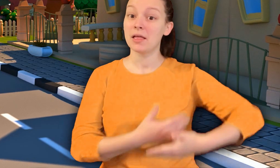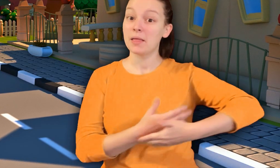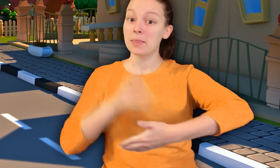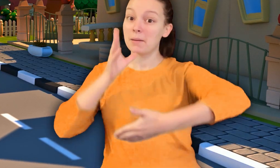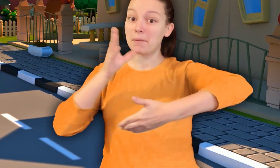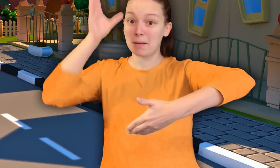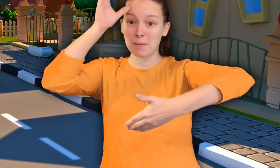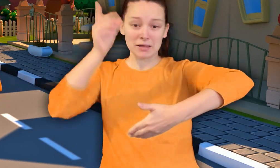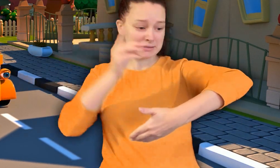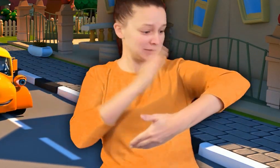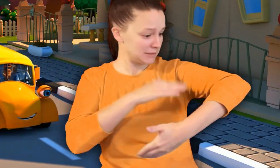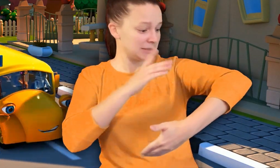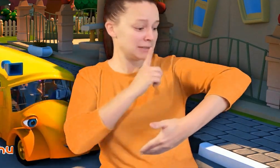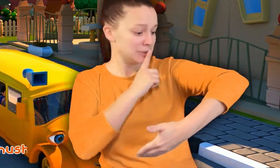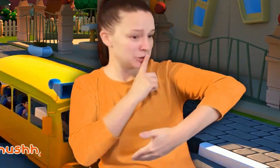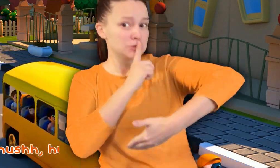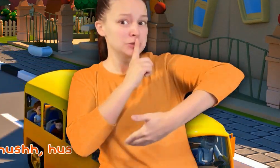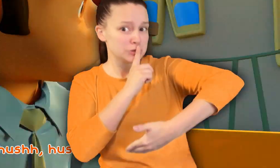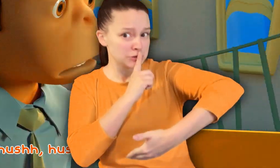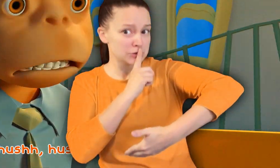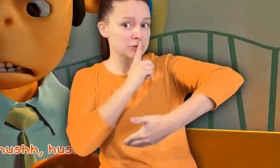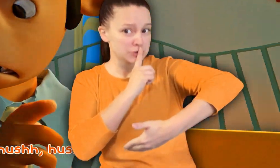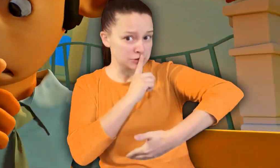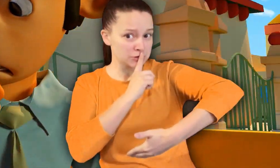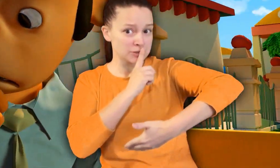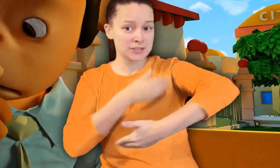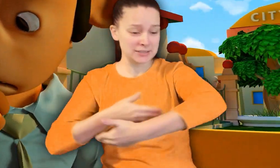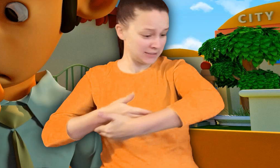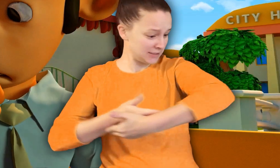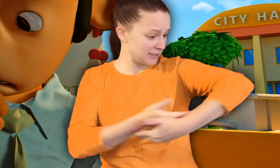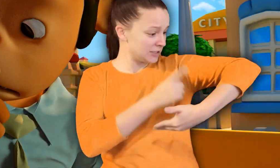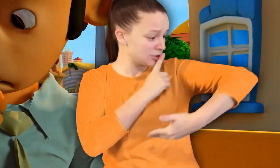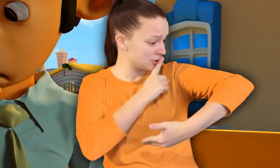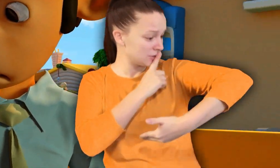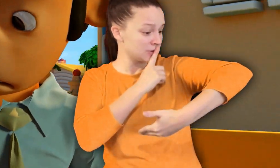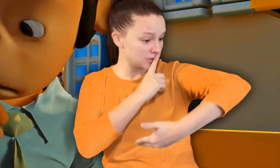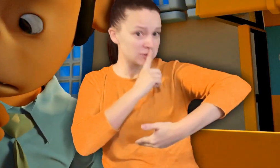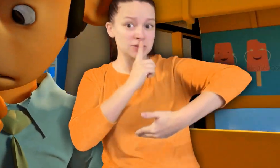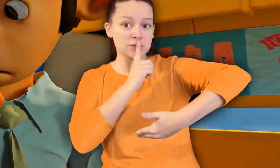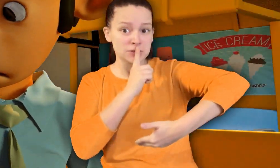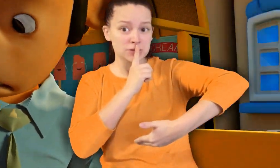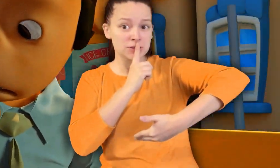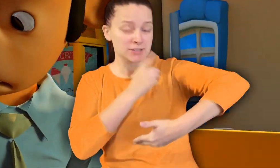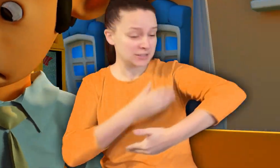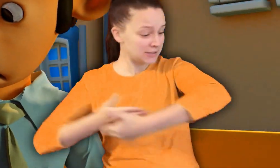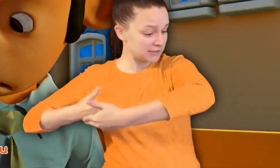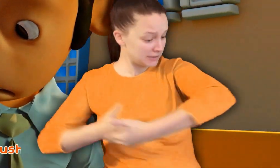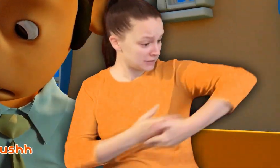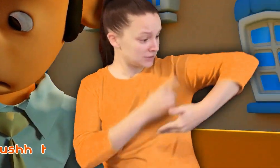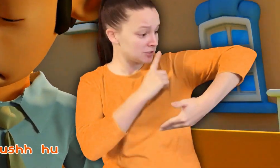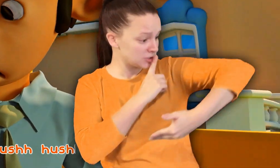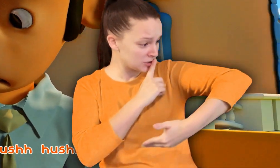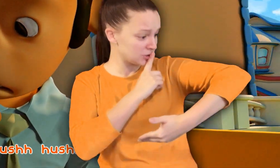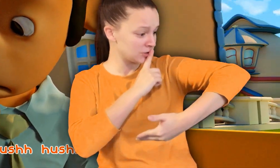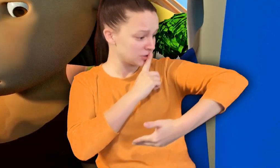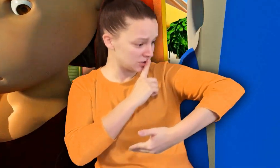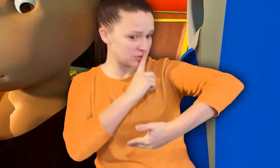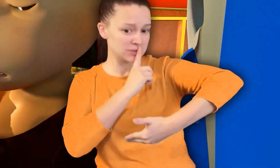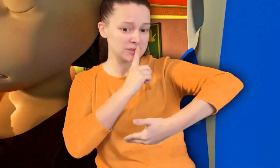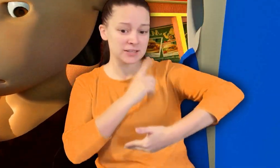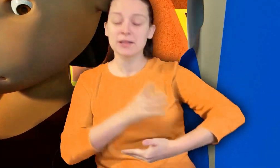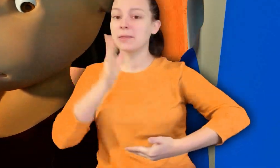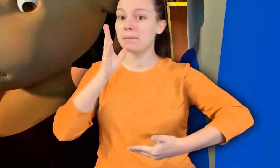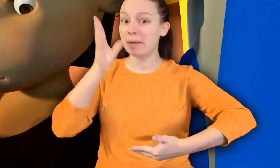The parents on the bus go hush, hush, hush, hush, hush, hush, hush,